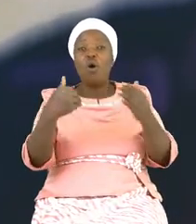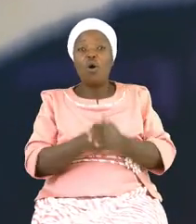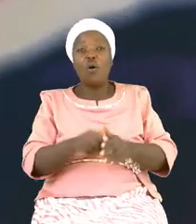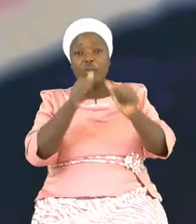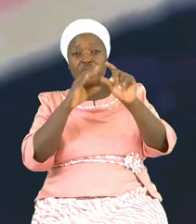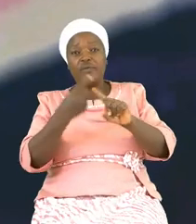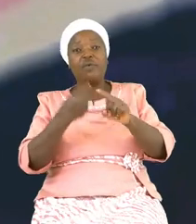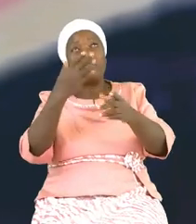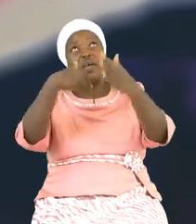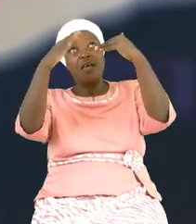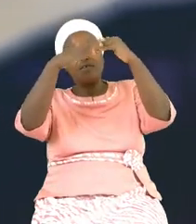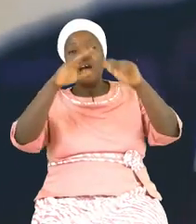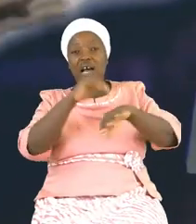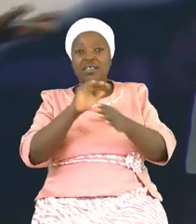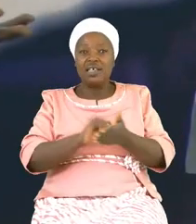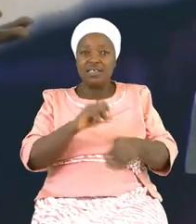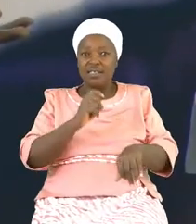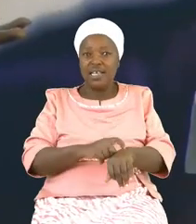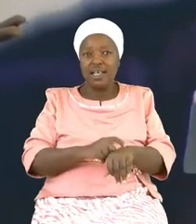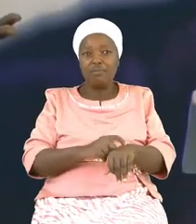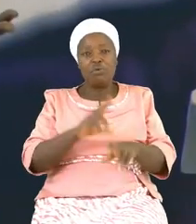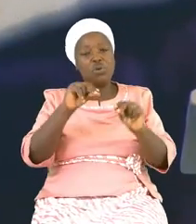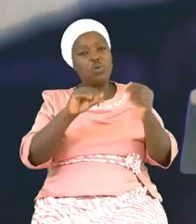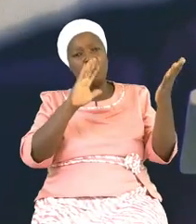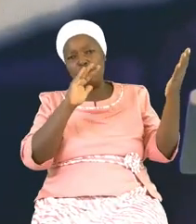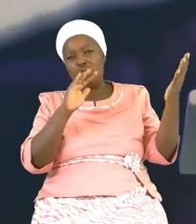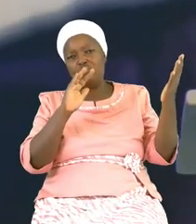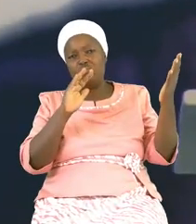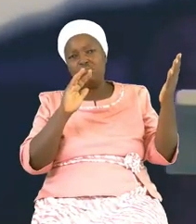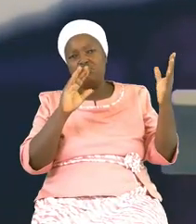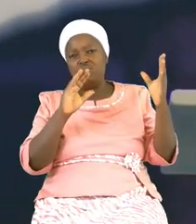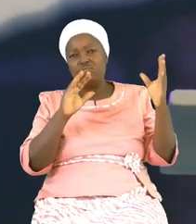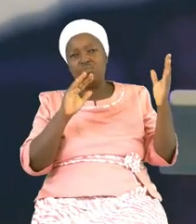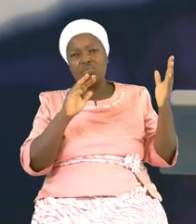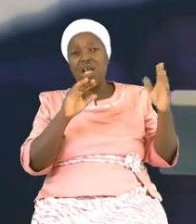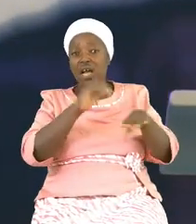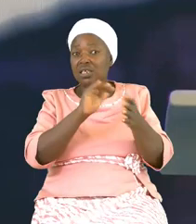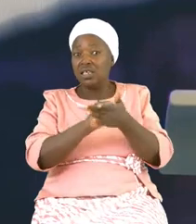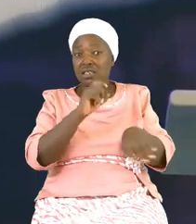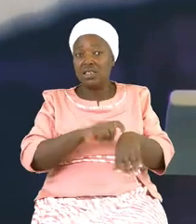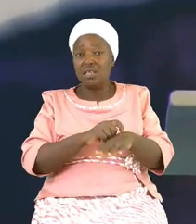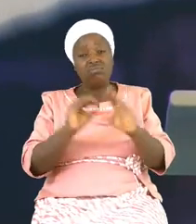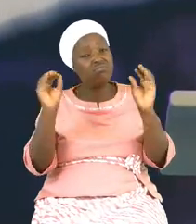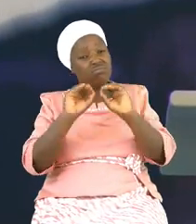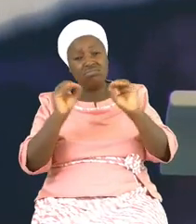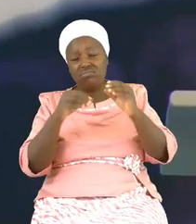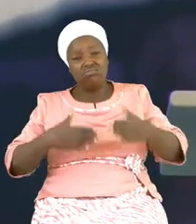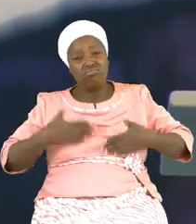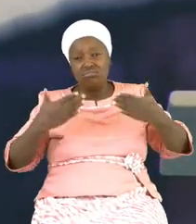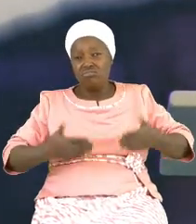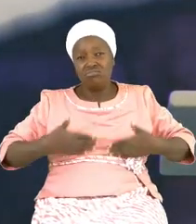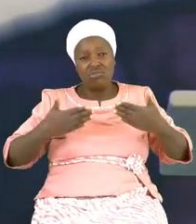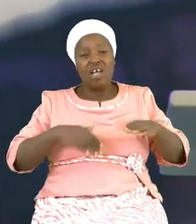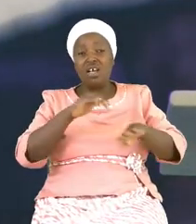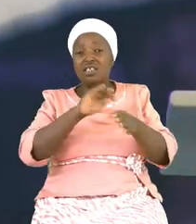that time, no hope. At that time, no joy. At that time,